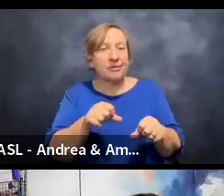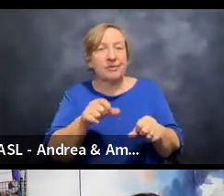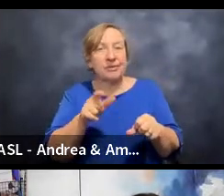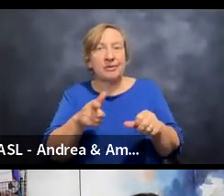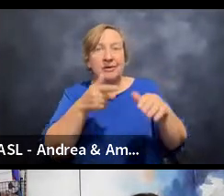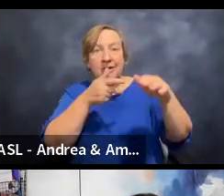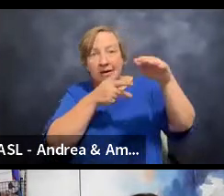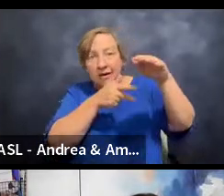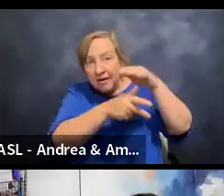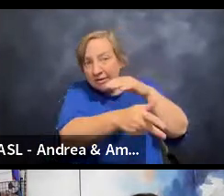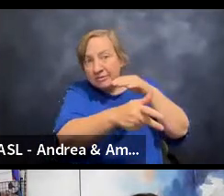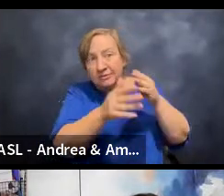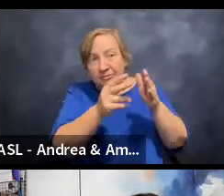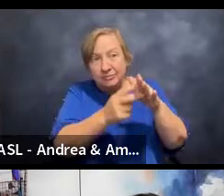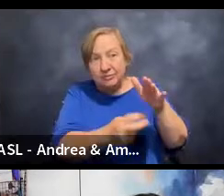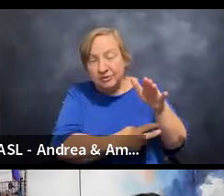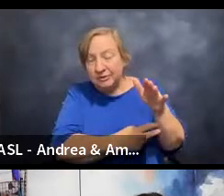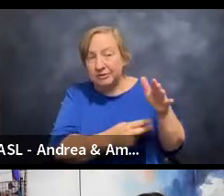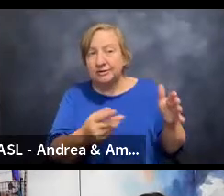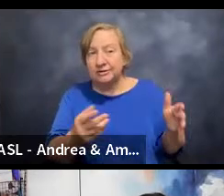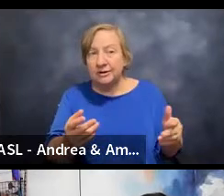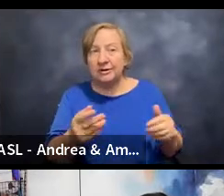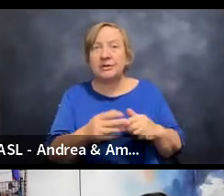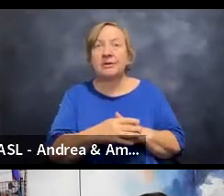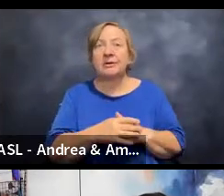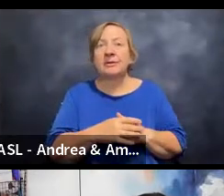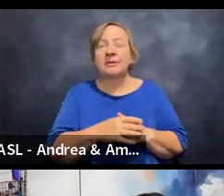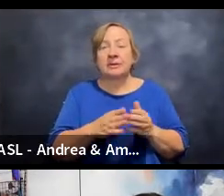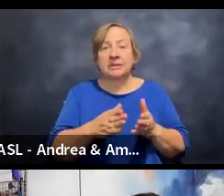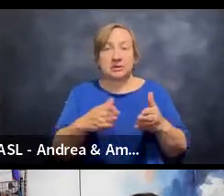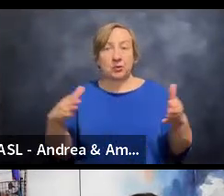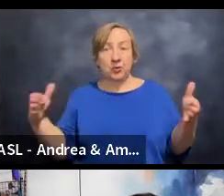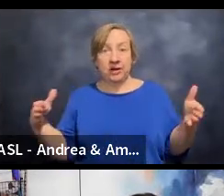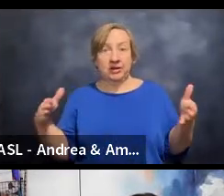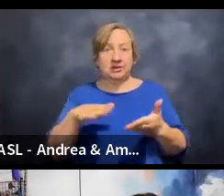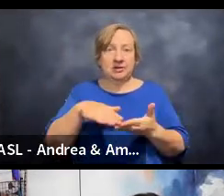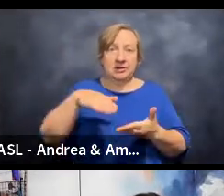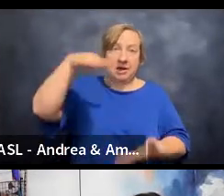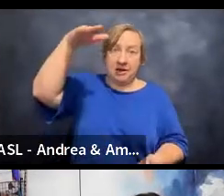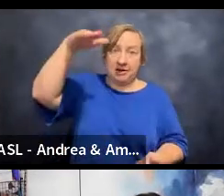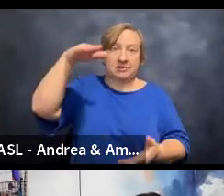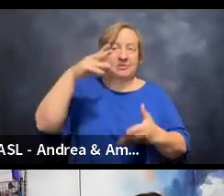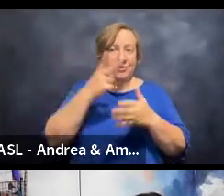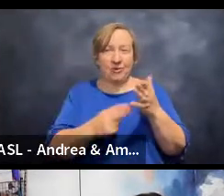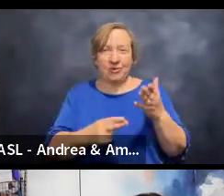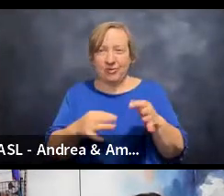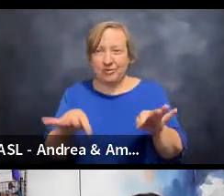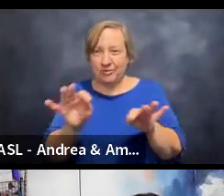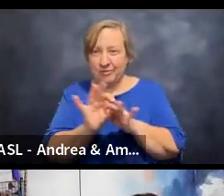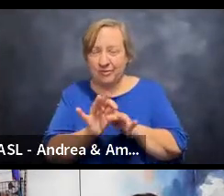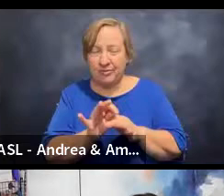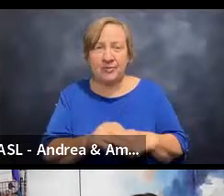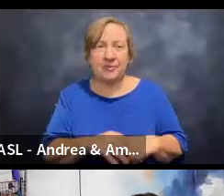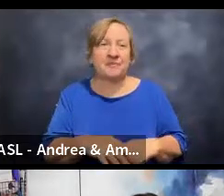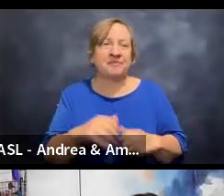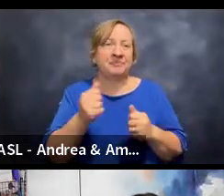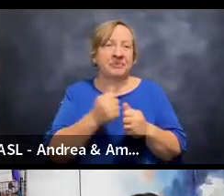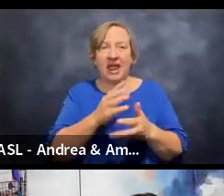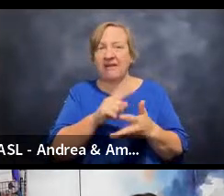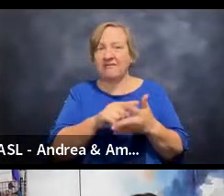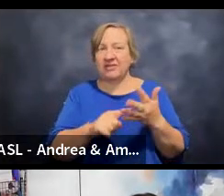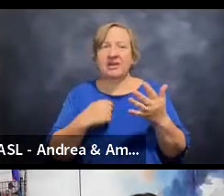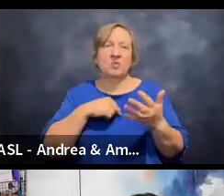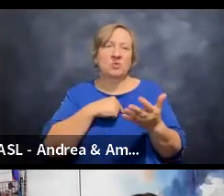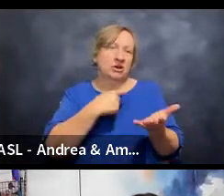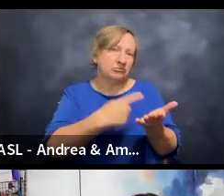go underneath our bridge, both width-wise as well as height-wise. So all of those things are being